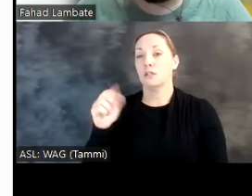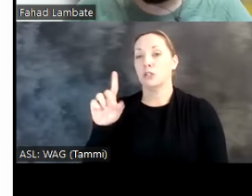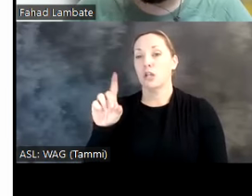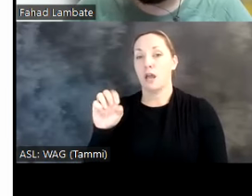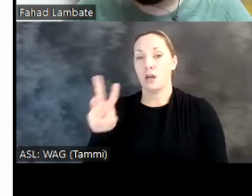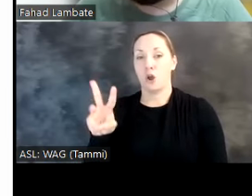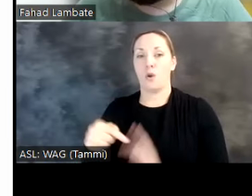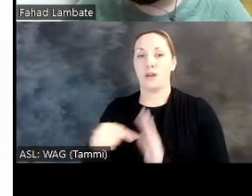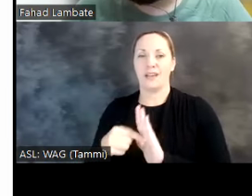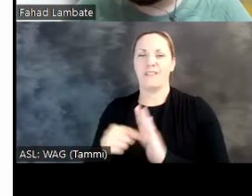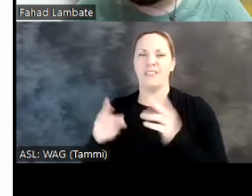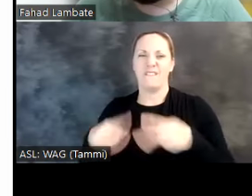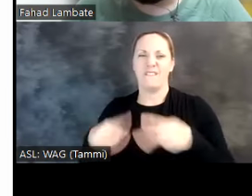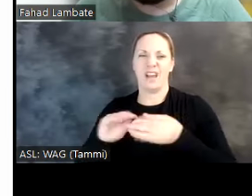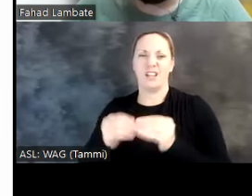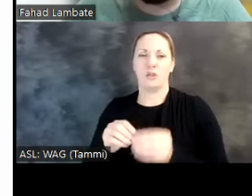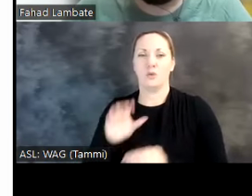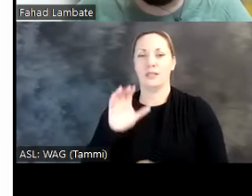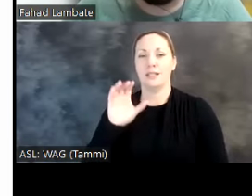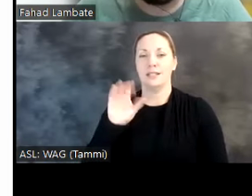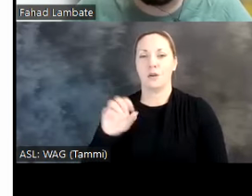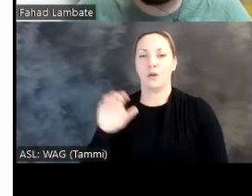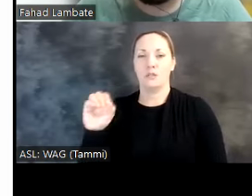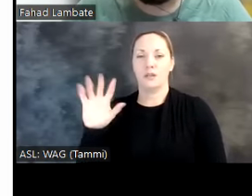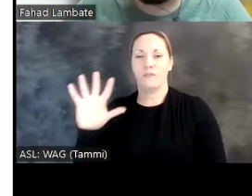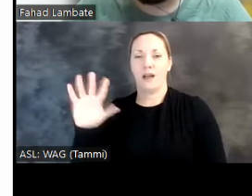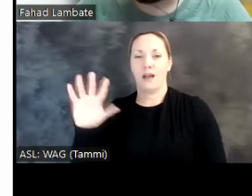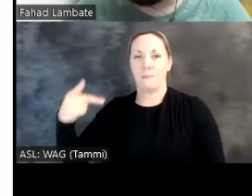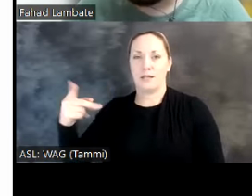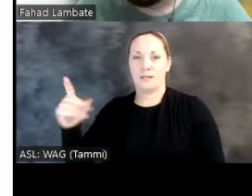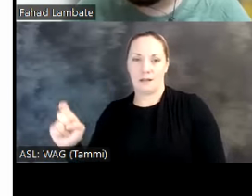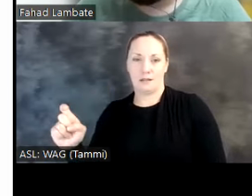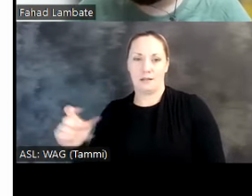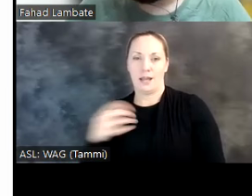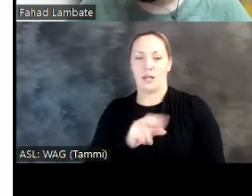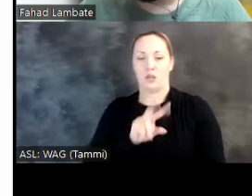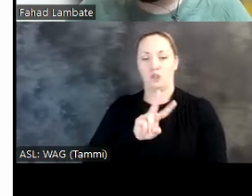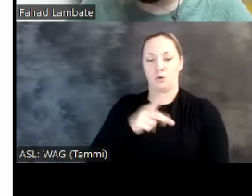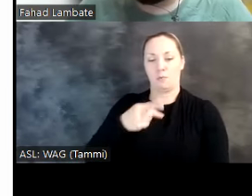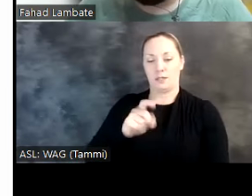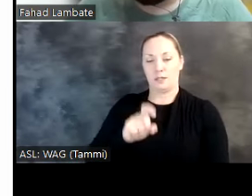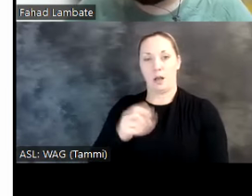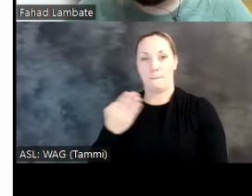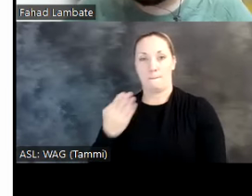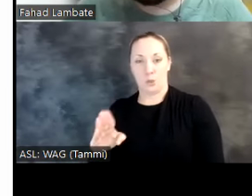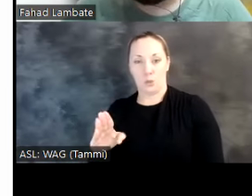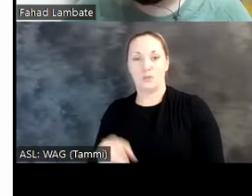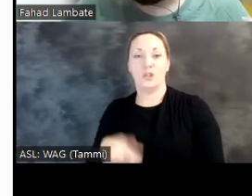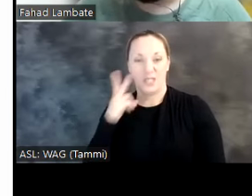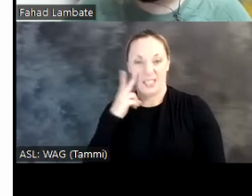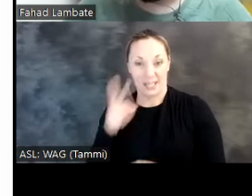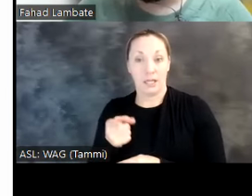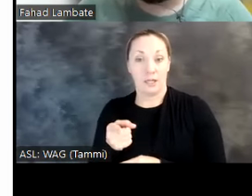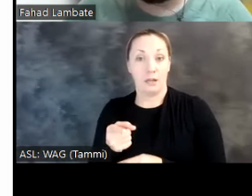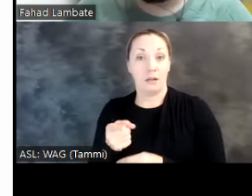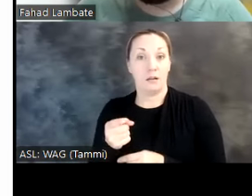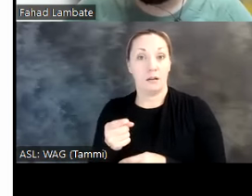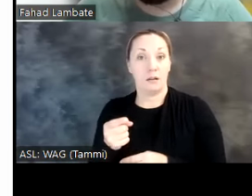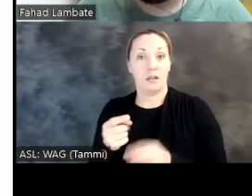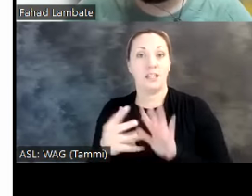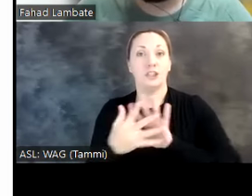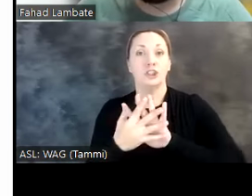as 005 0, 0 and 5 pixel and 2 pixel blue. So we can see the box shadow that